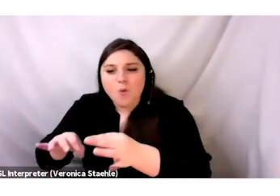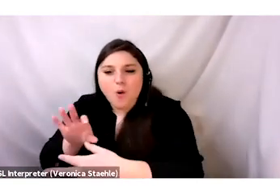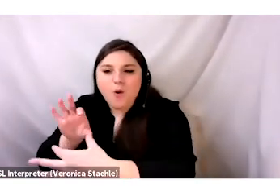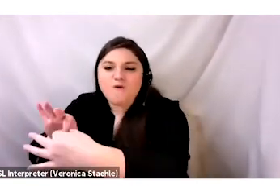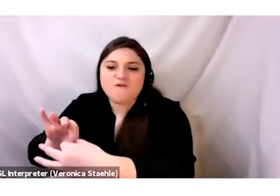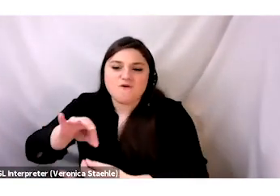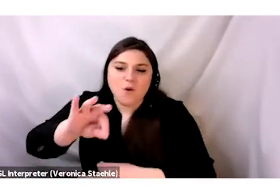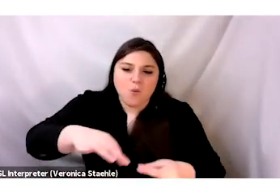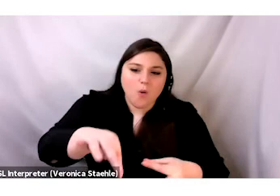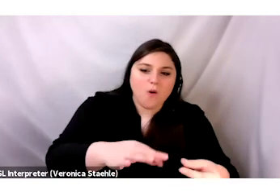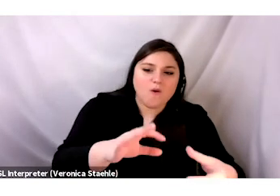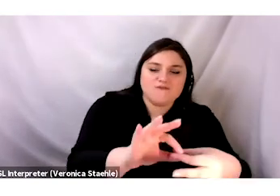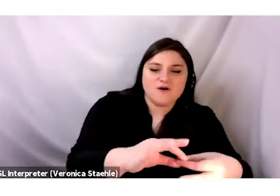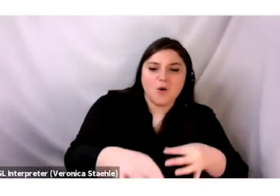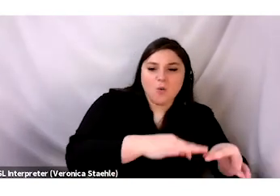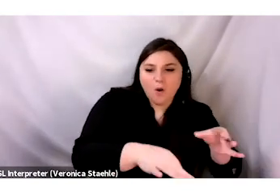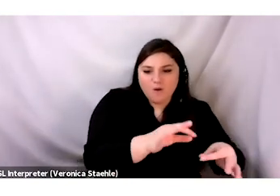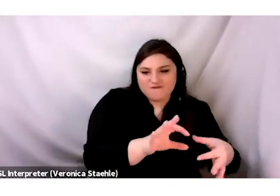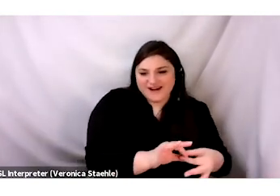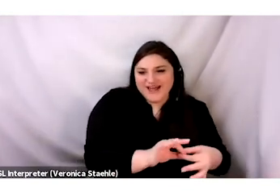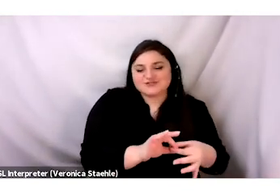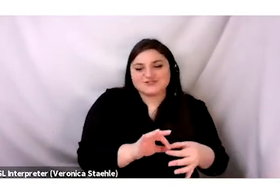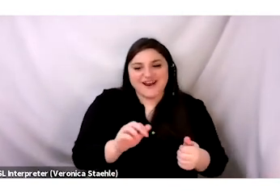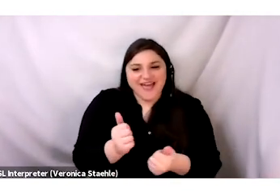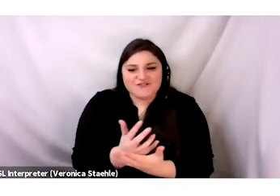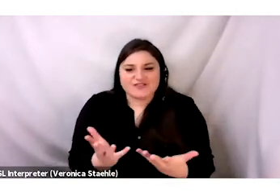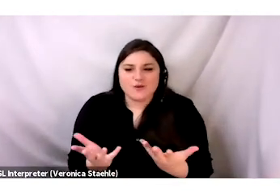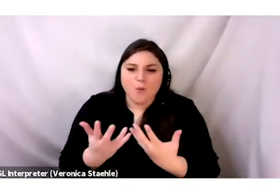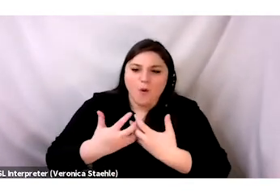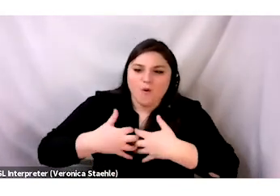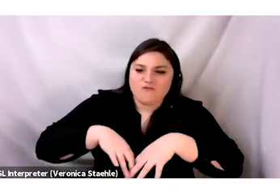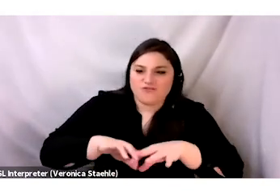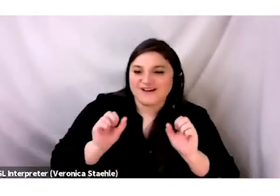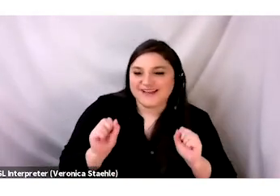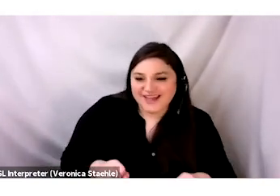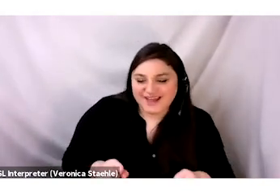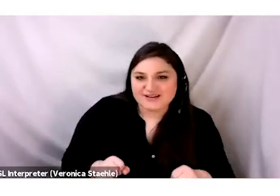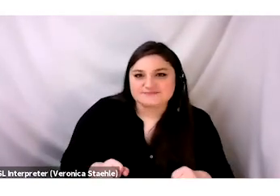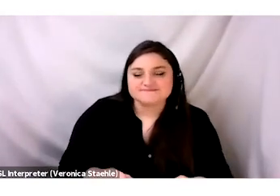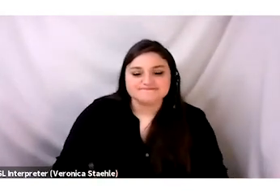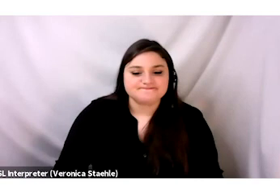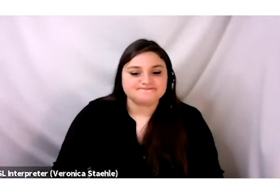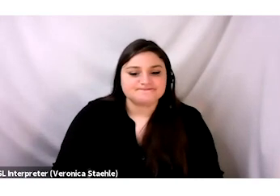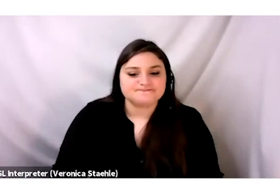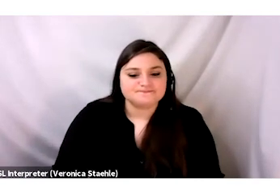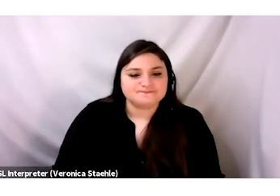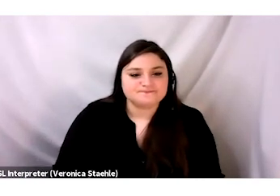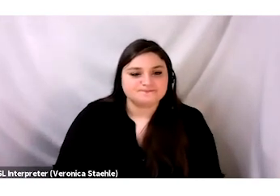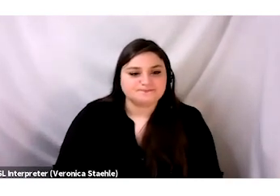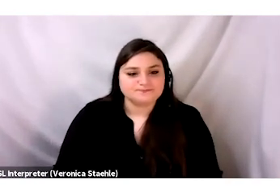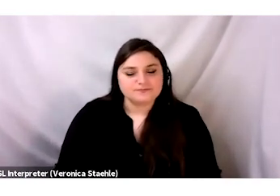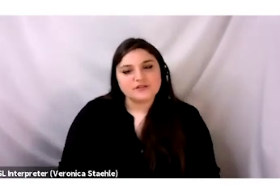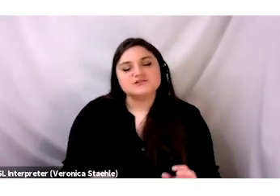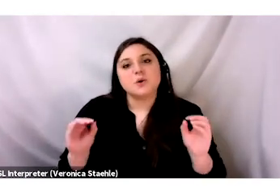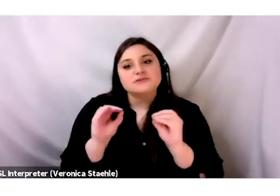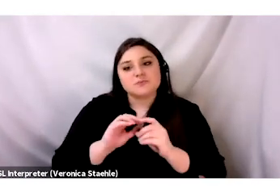surely we can sort of weave that thread into our reality, how in the way that it fits. Um,